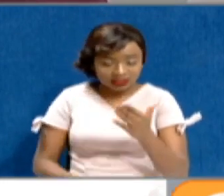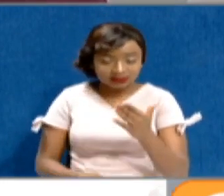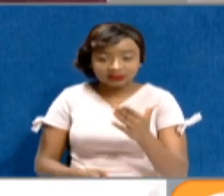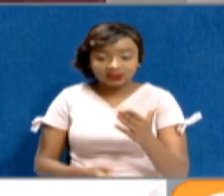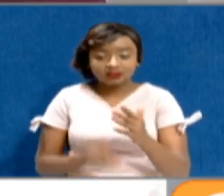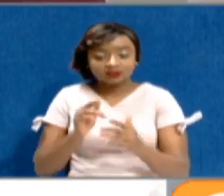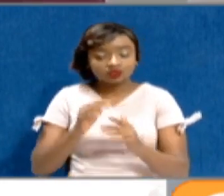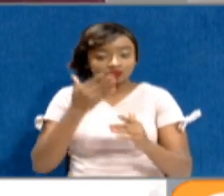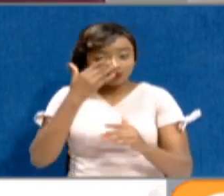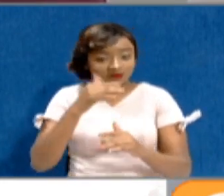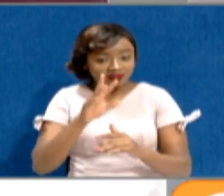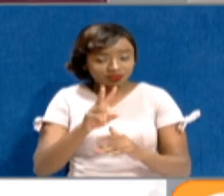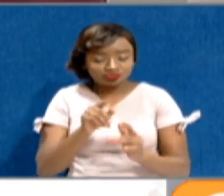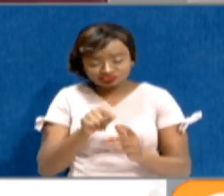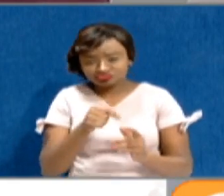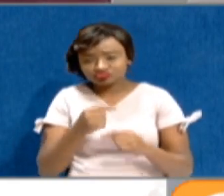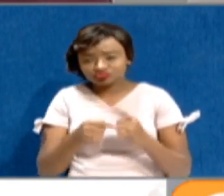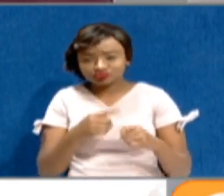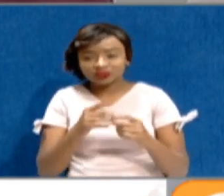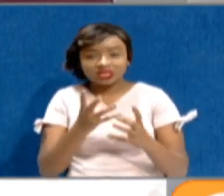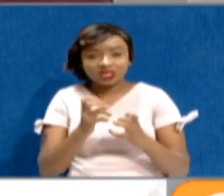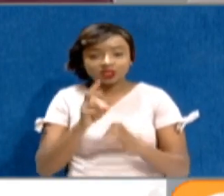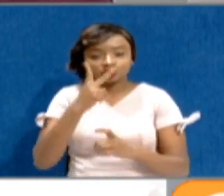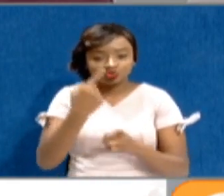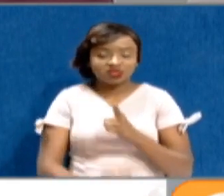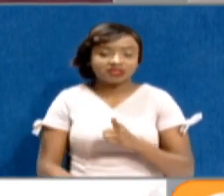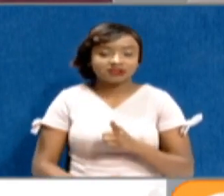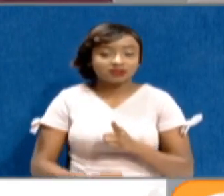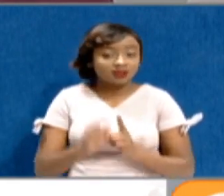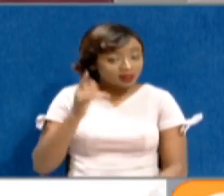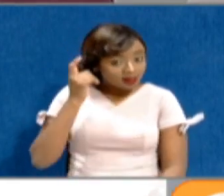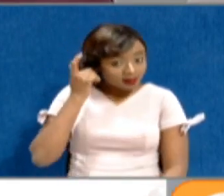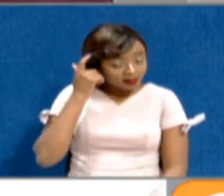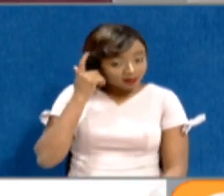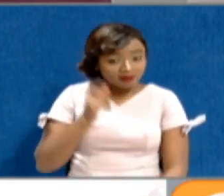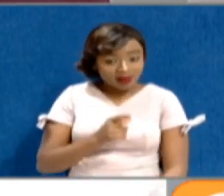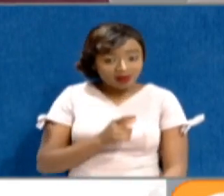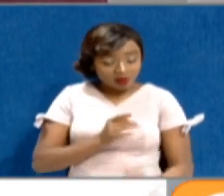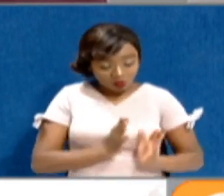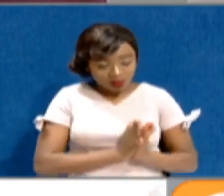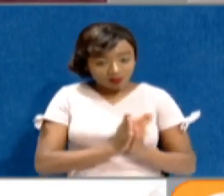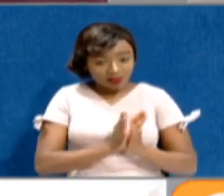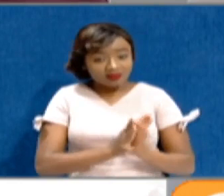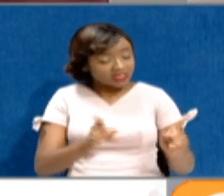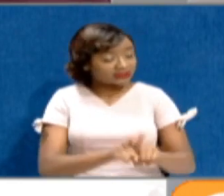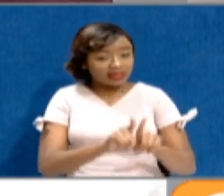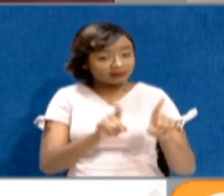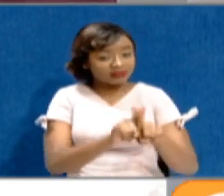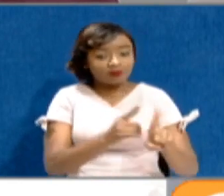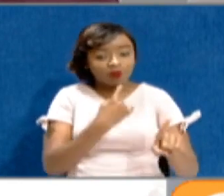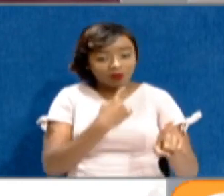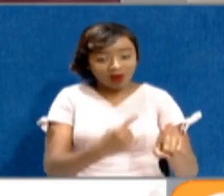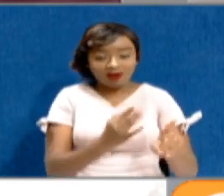that process of phase 2, again, could take up to 2 years long. So remember, you're with these 100 to 200 people